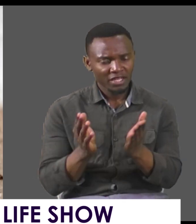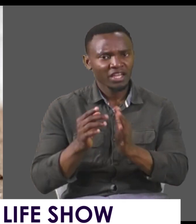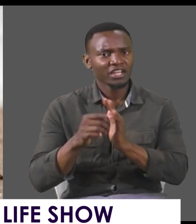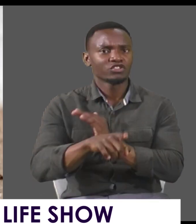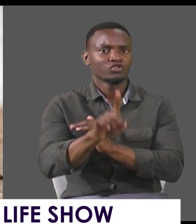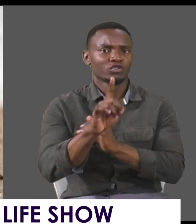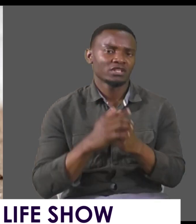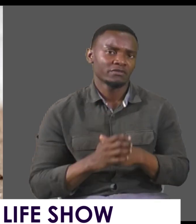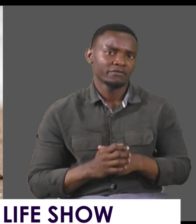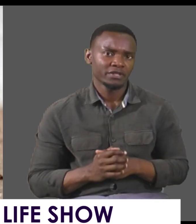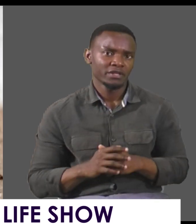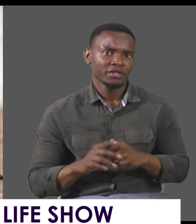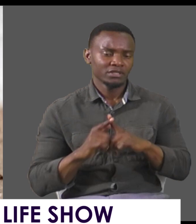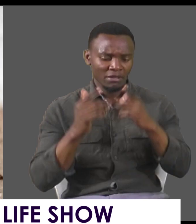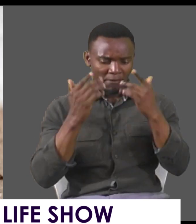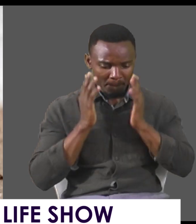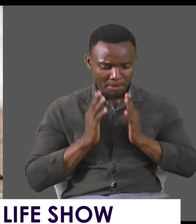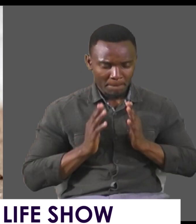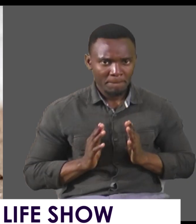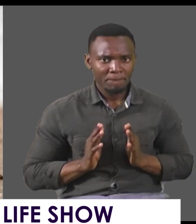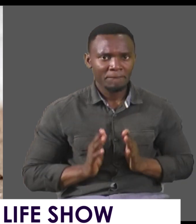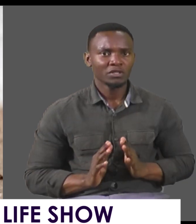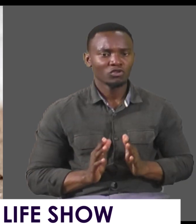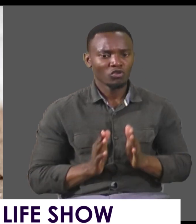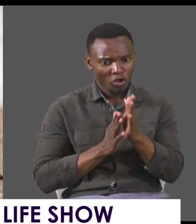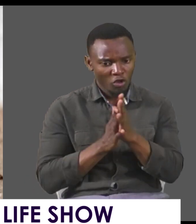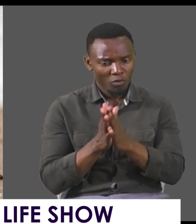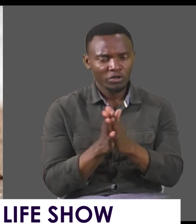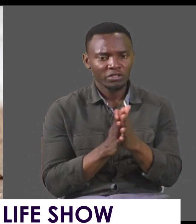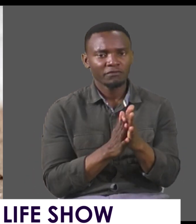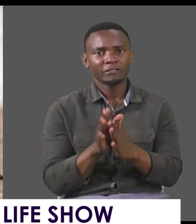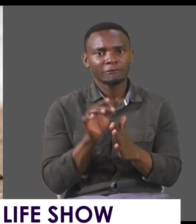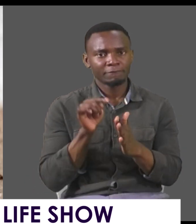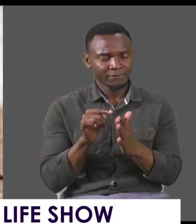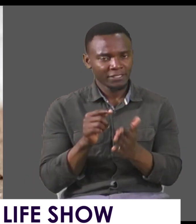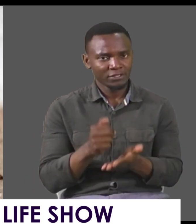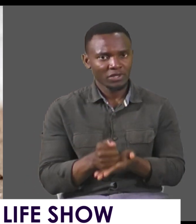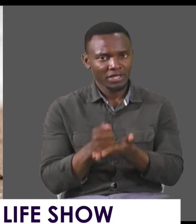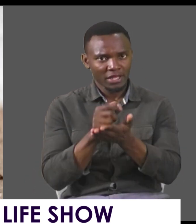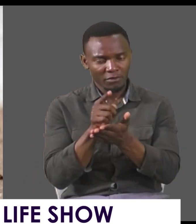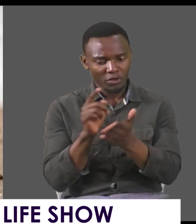Your personal mantra is your number one encourager.